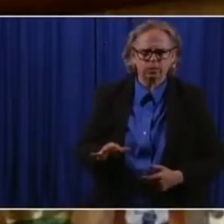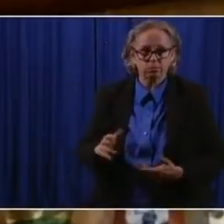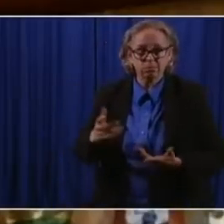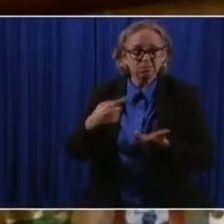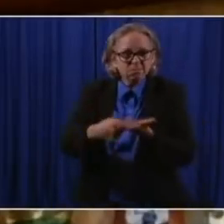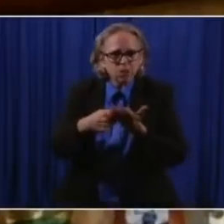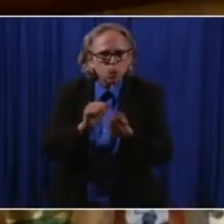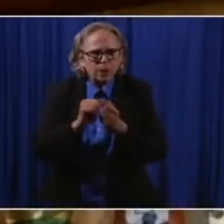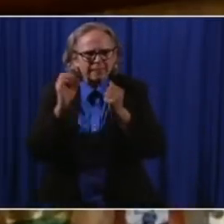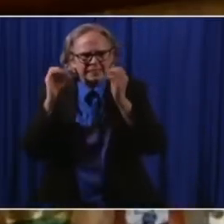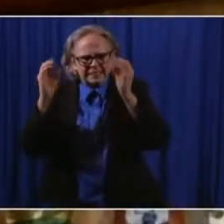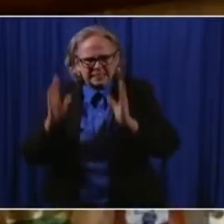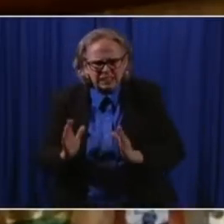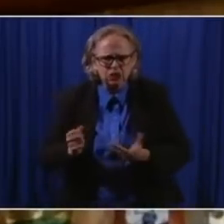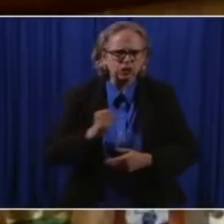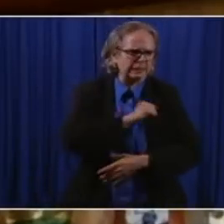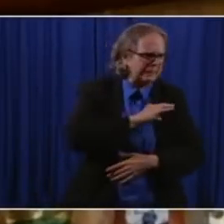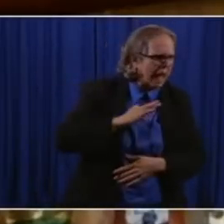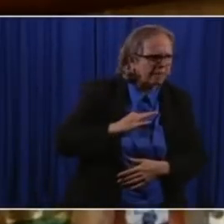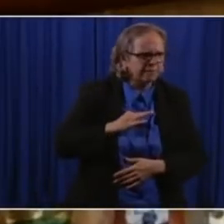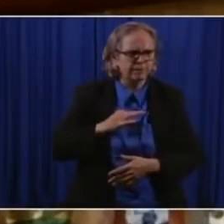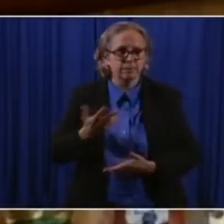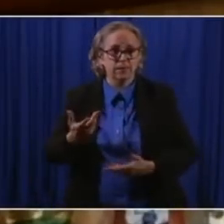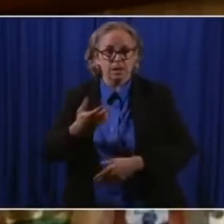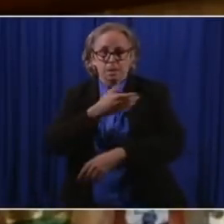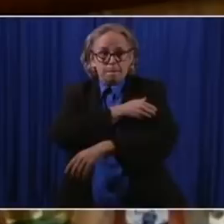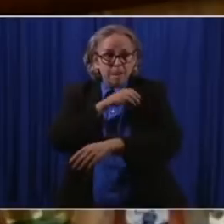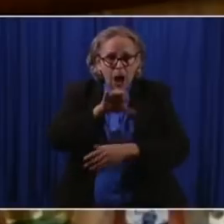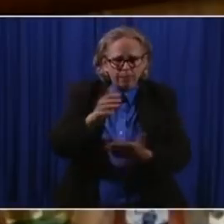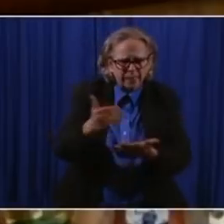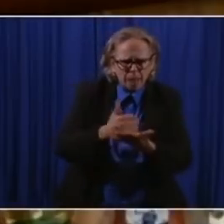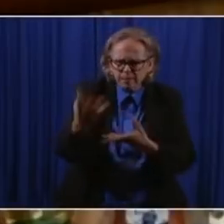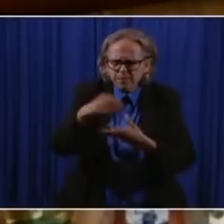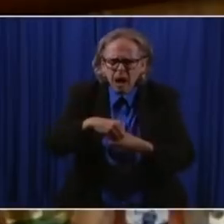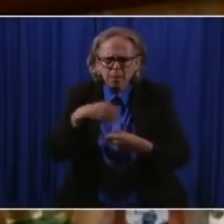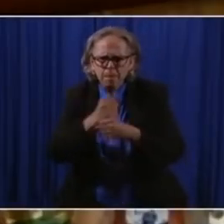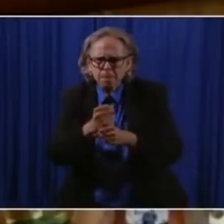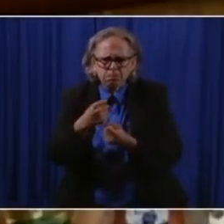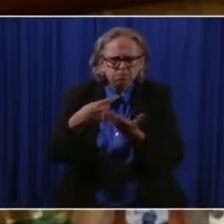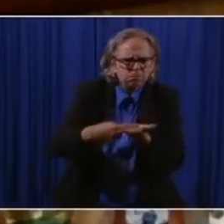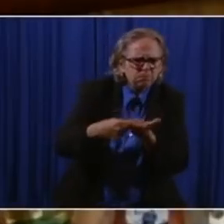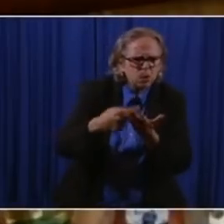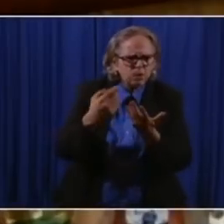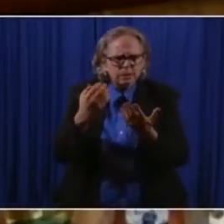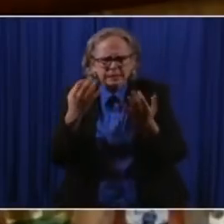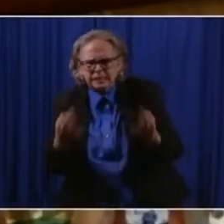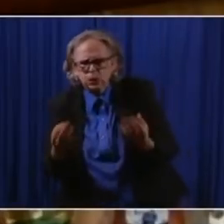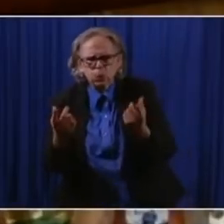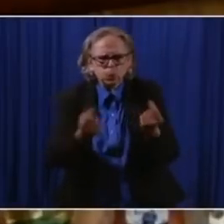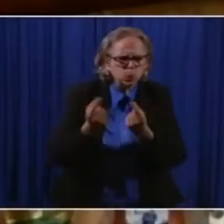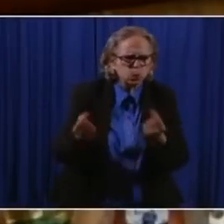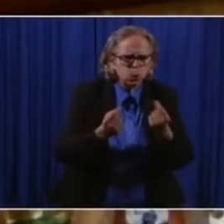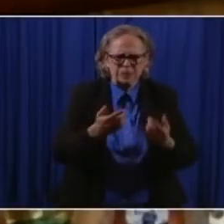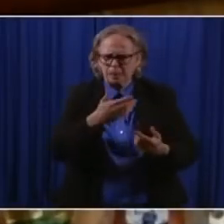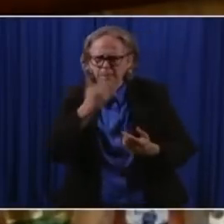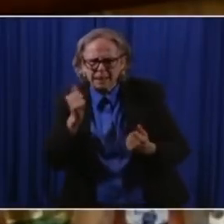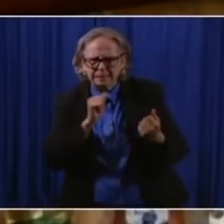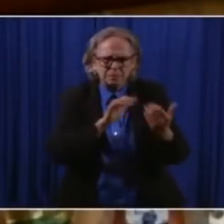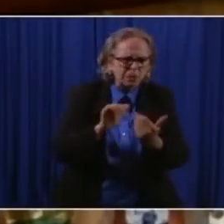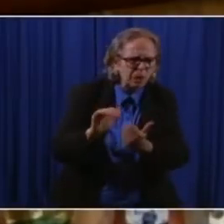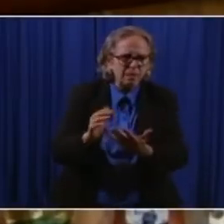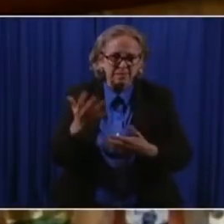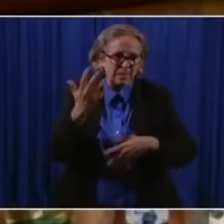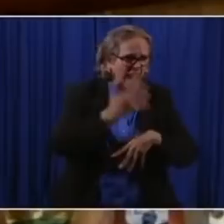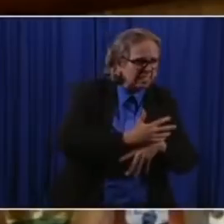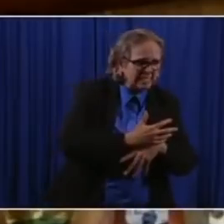staff and empowered them, gave them a seat at the table to think about, if we're going to bring our students back 5 days a week, how can we do